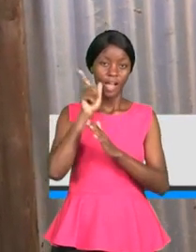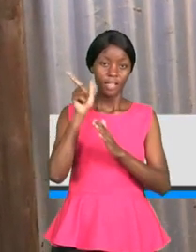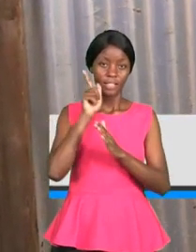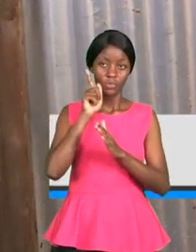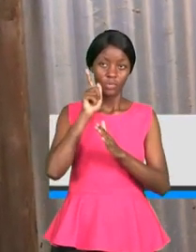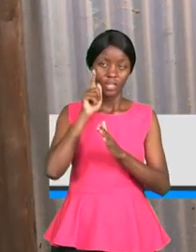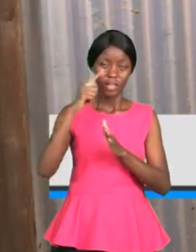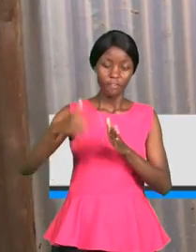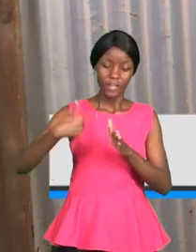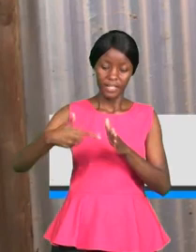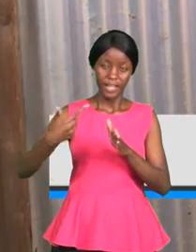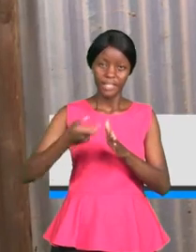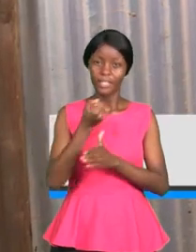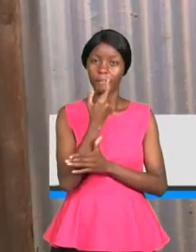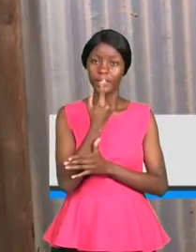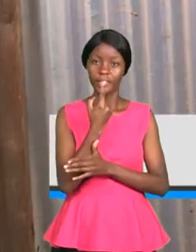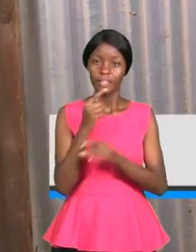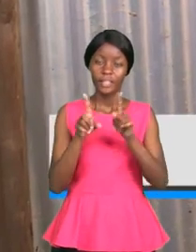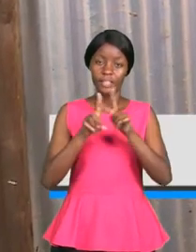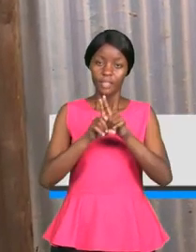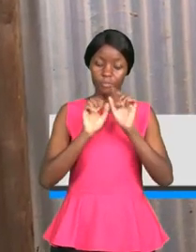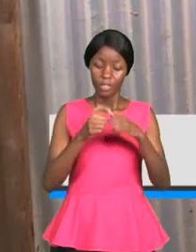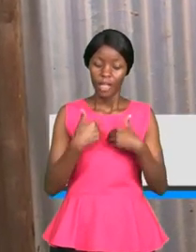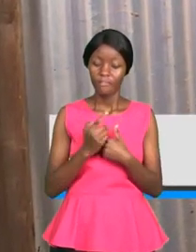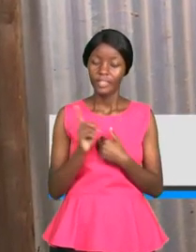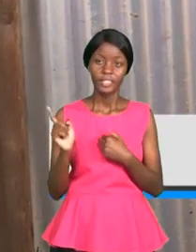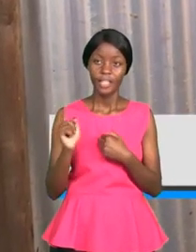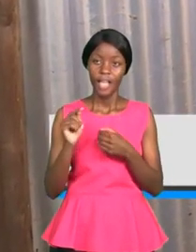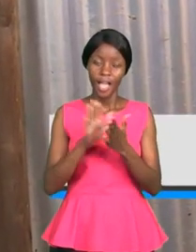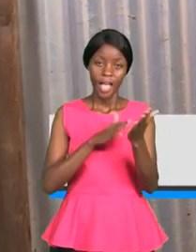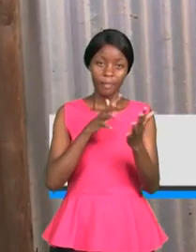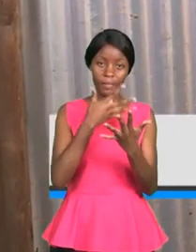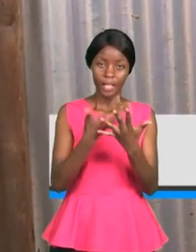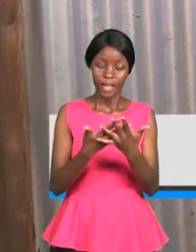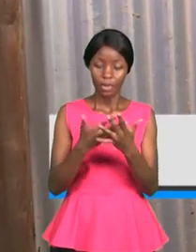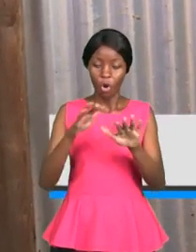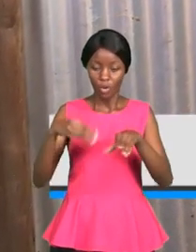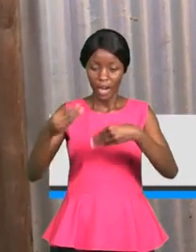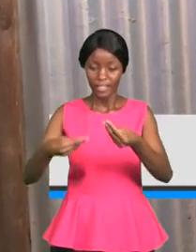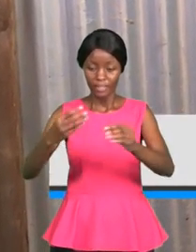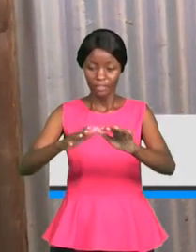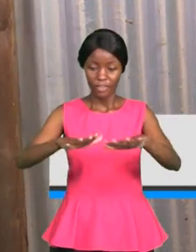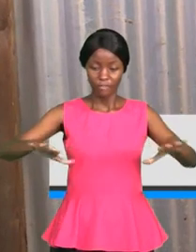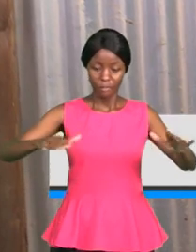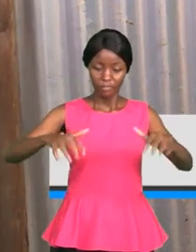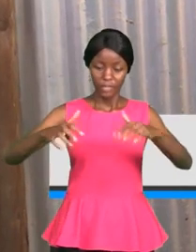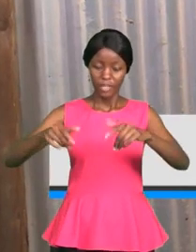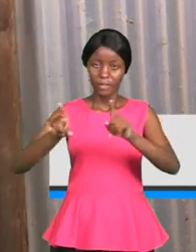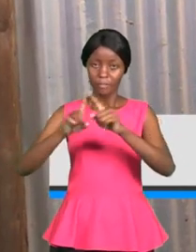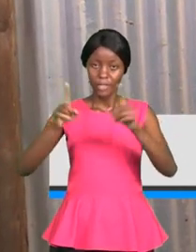So with the liquid fertilizer, you can have it applied in the farm, but you have to dilute it to the ratio